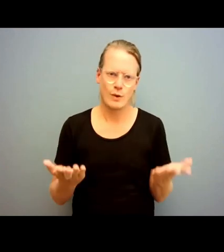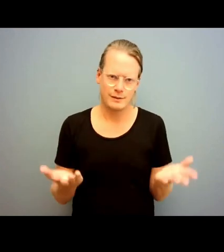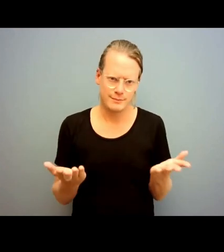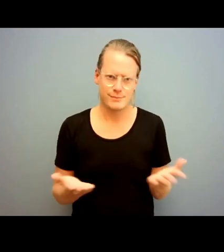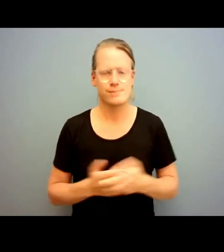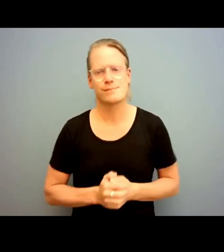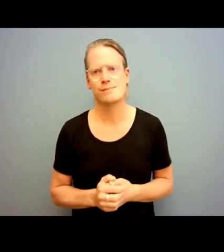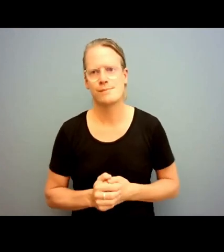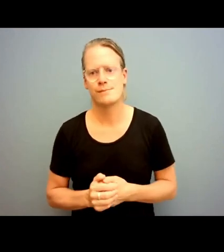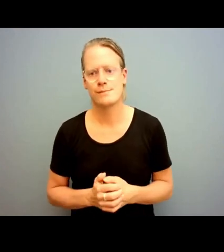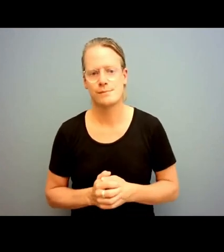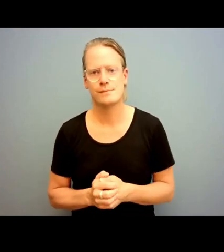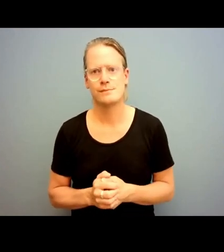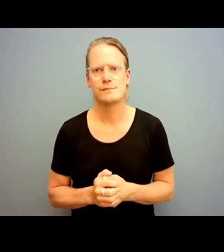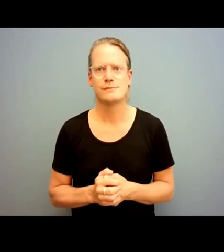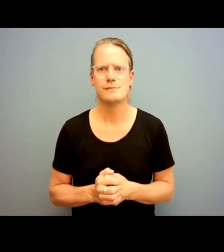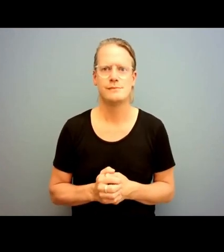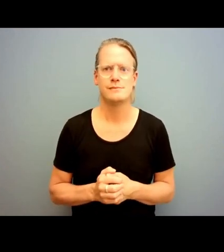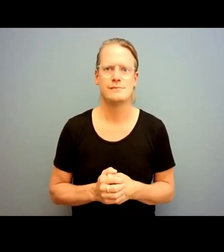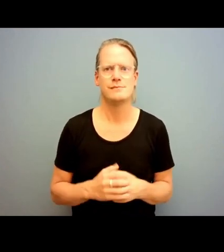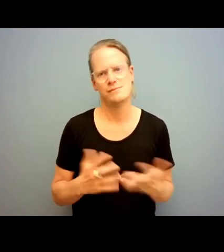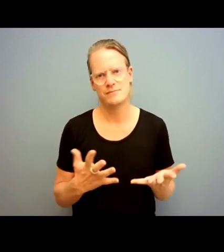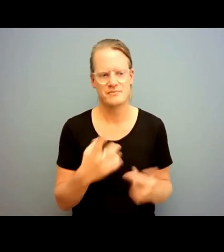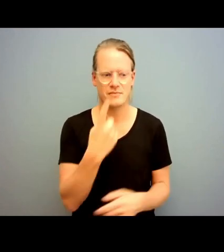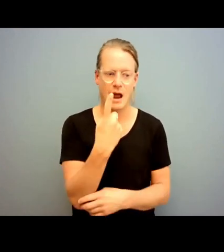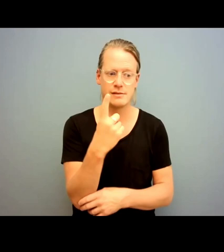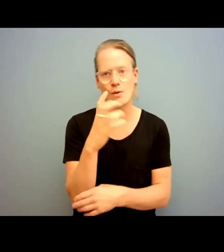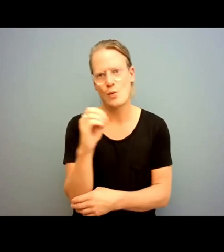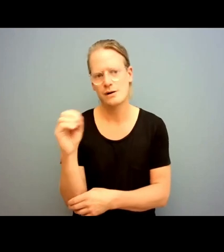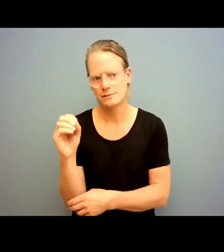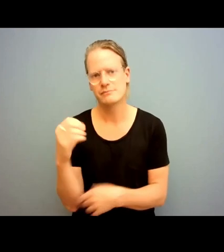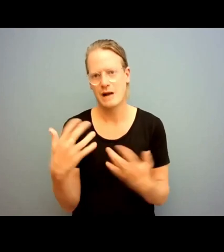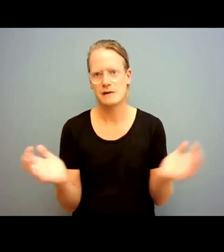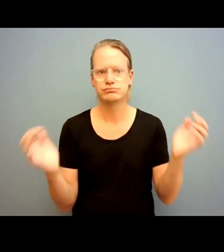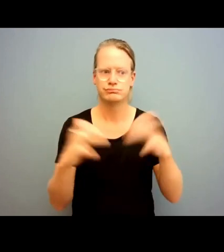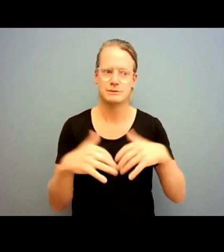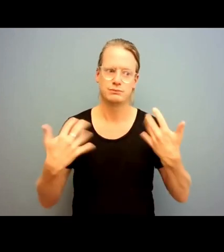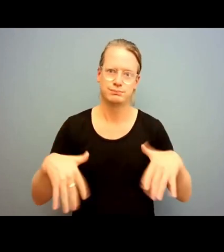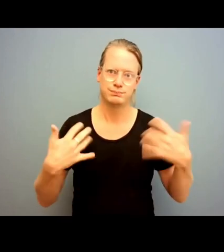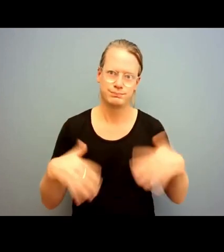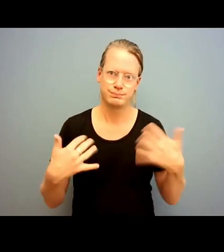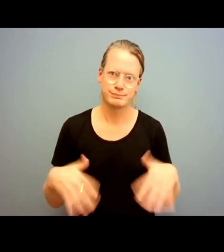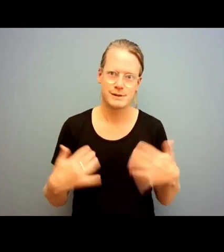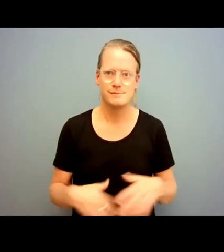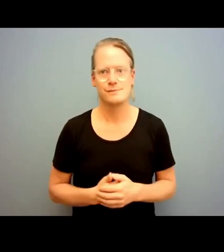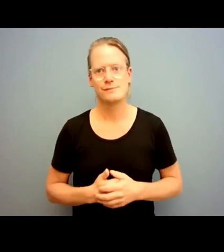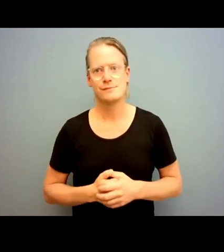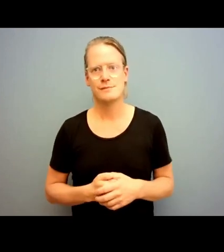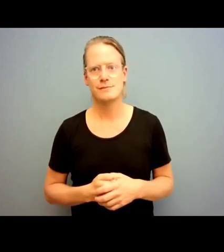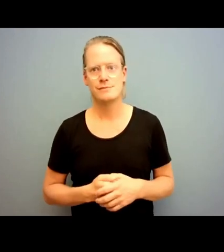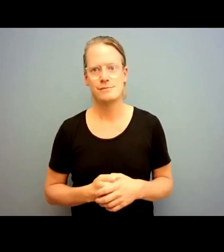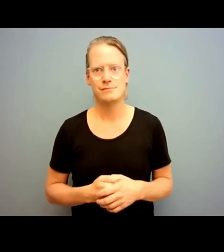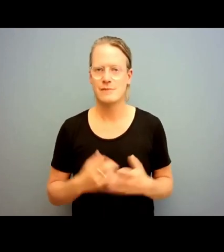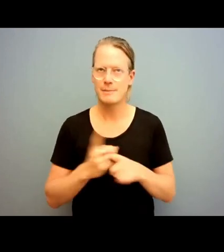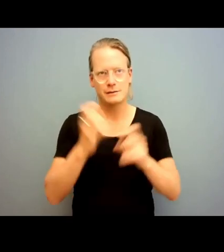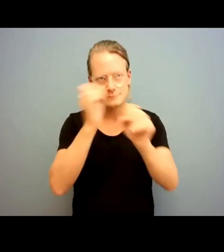We have had about 100 participants, which is fantastic, that we could only wish for. And